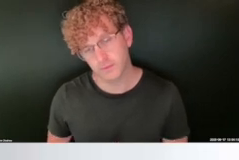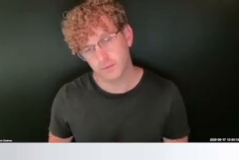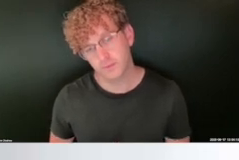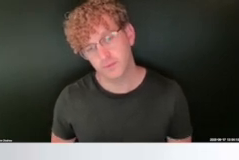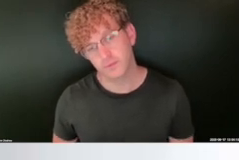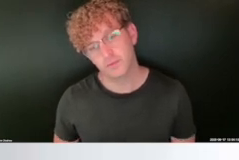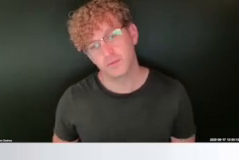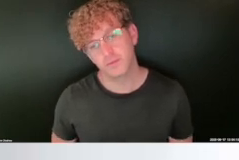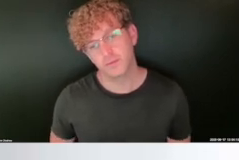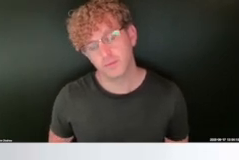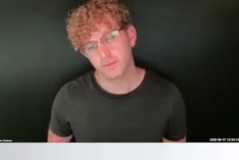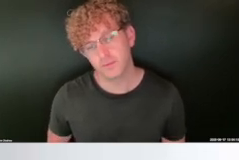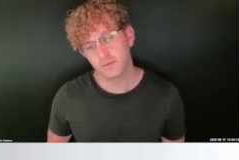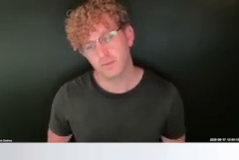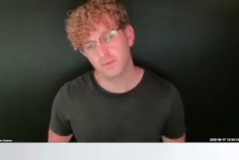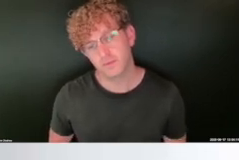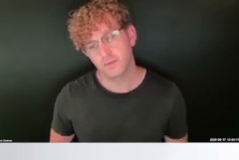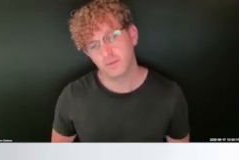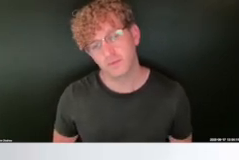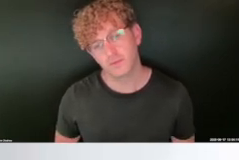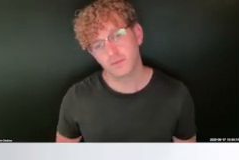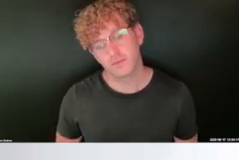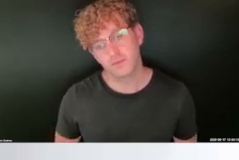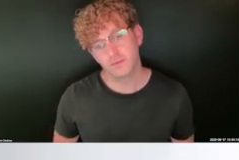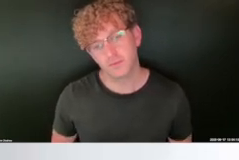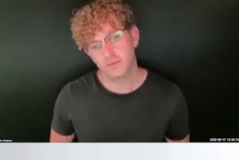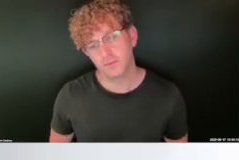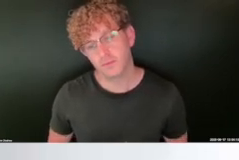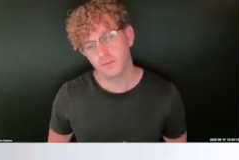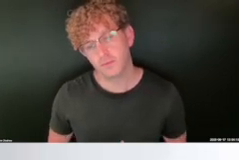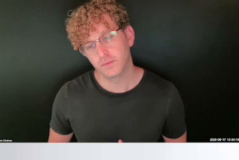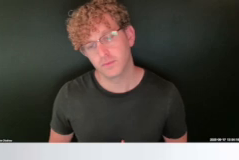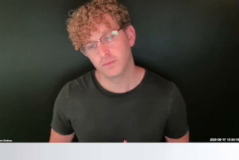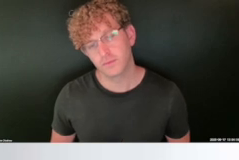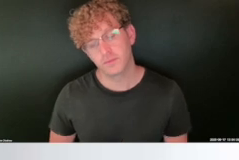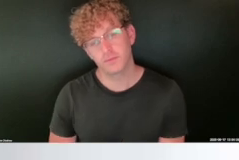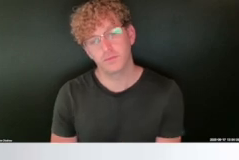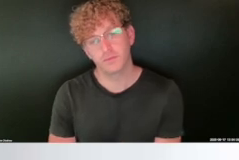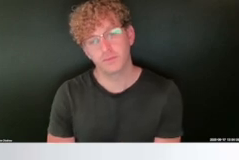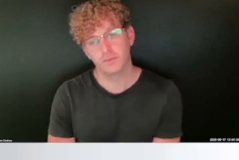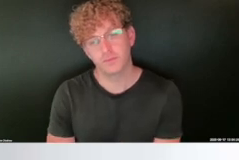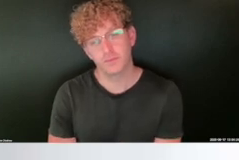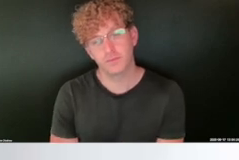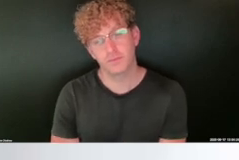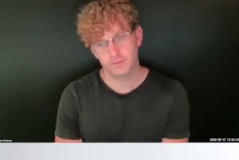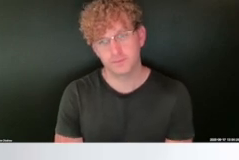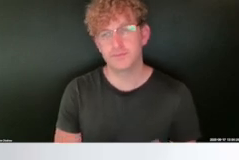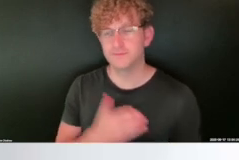importante, presione Done o terminado para poder activar la acción. Muchísimas gracias. Thank you so